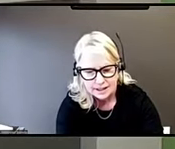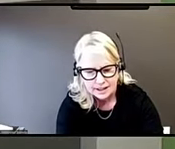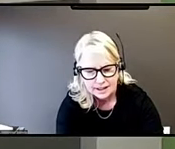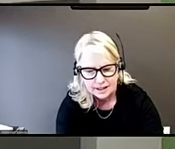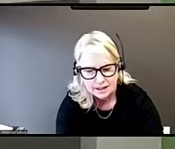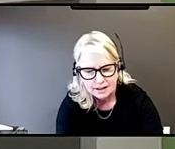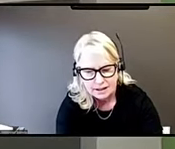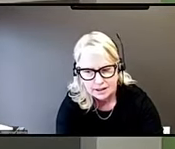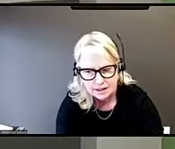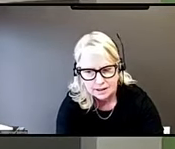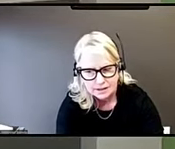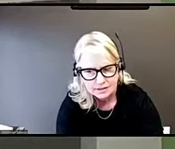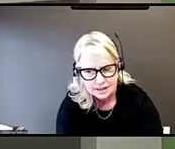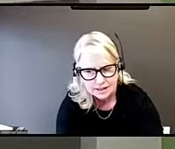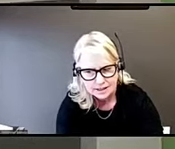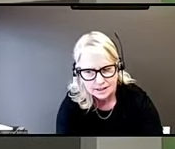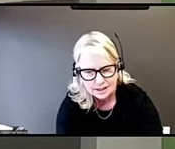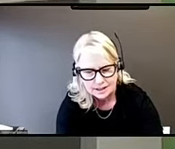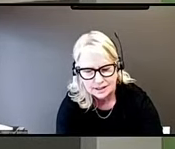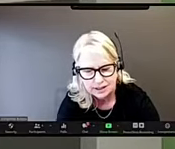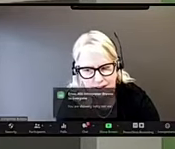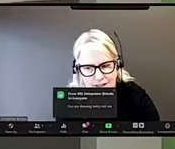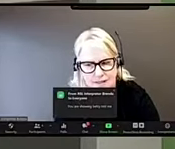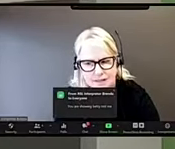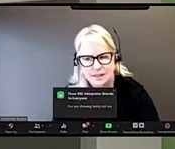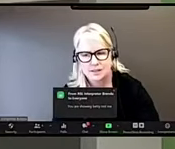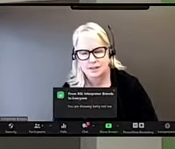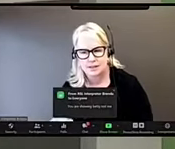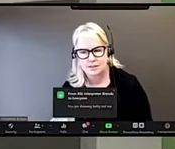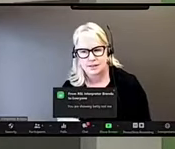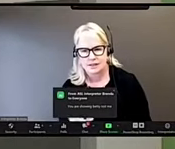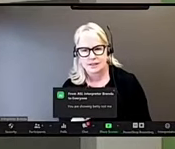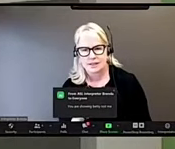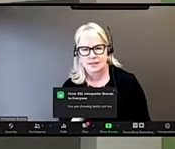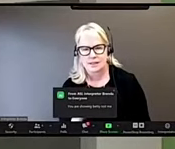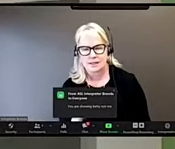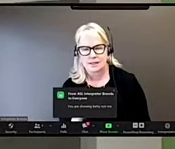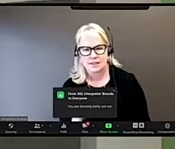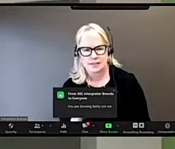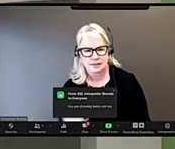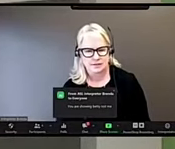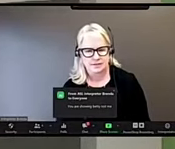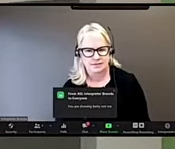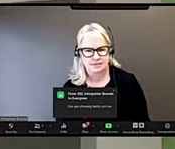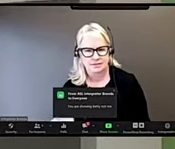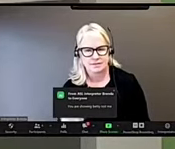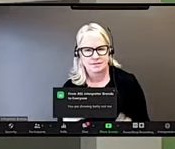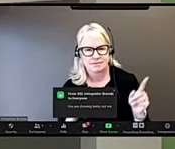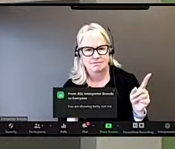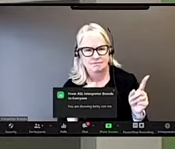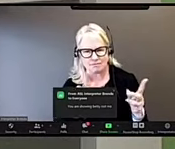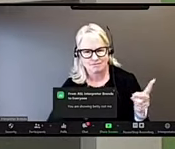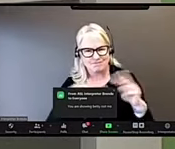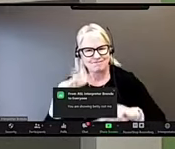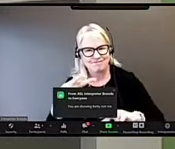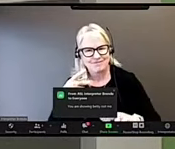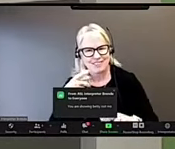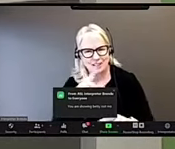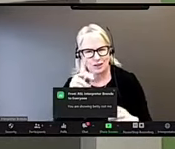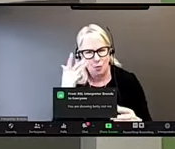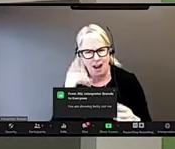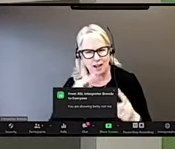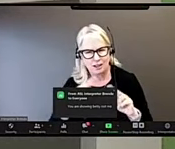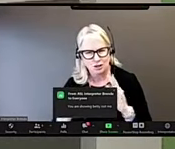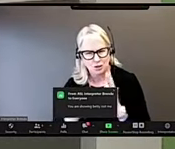available to answer questions. In addition, we have Joe Moore, who's our Executive Director of Community